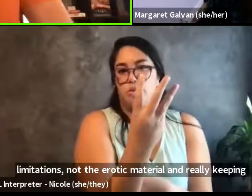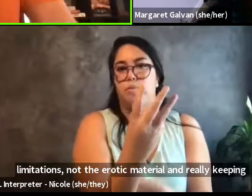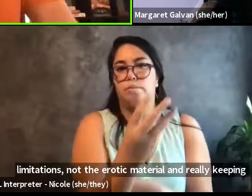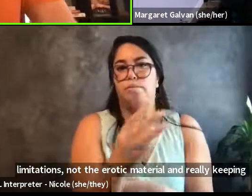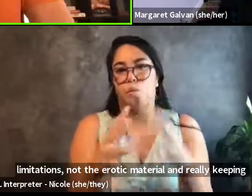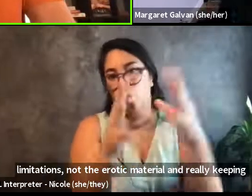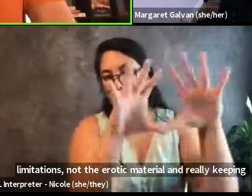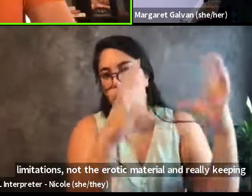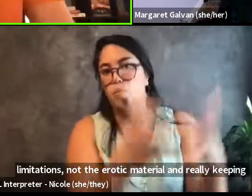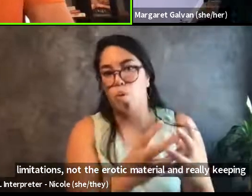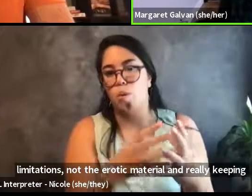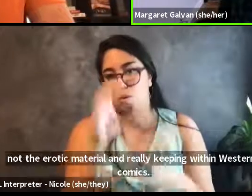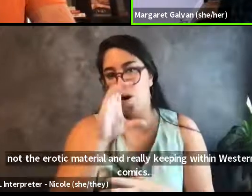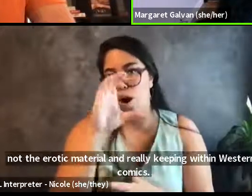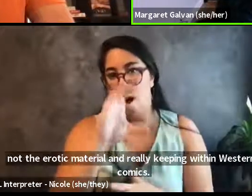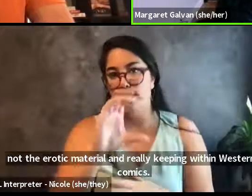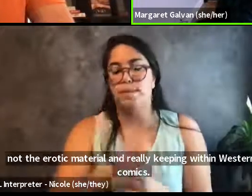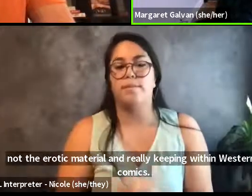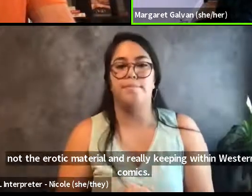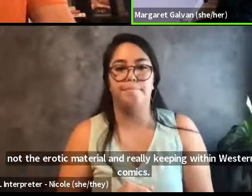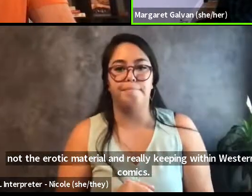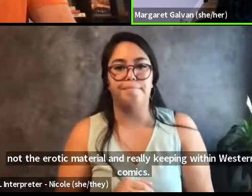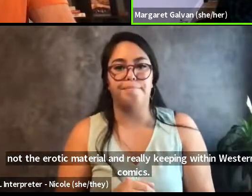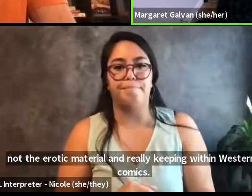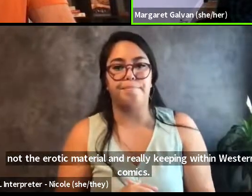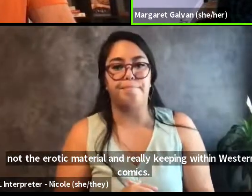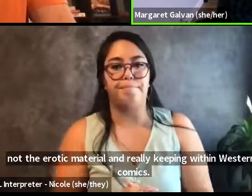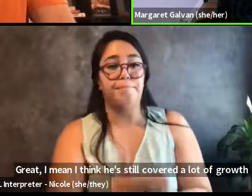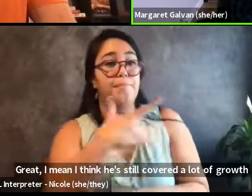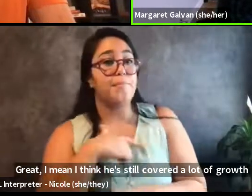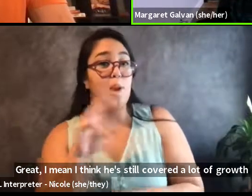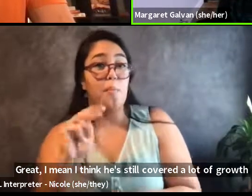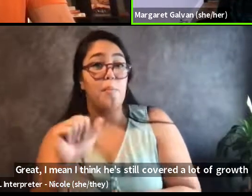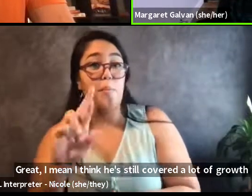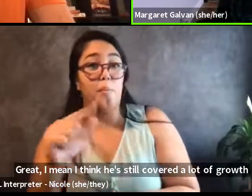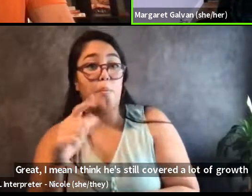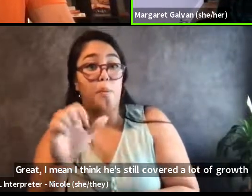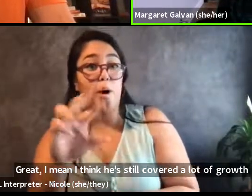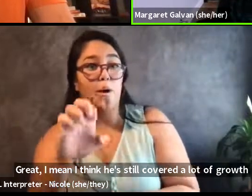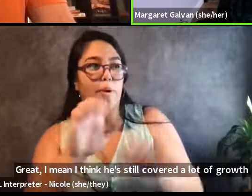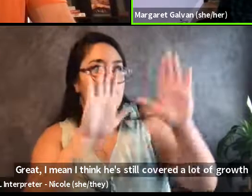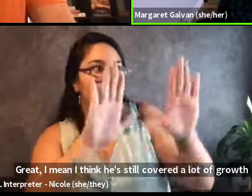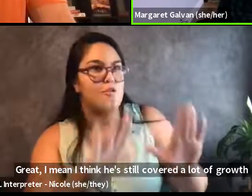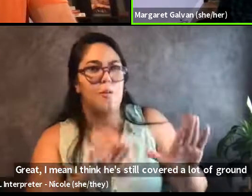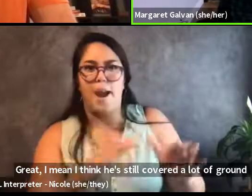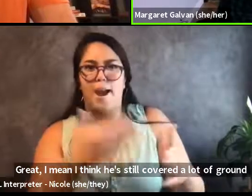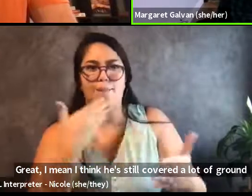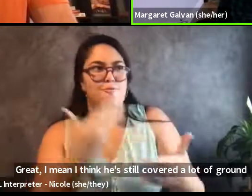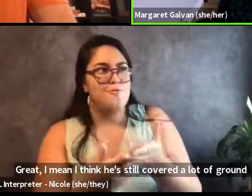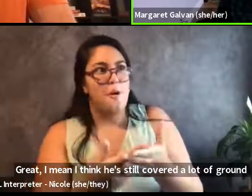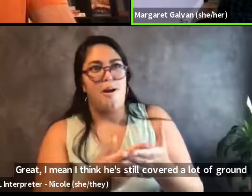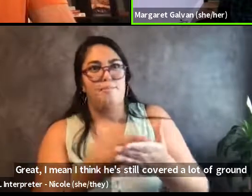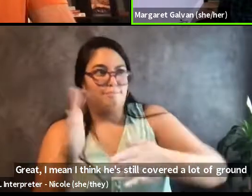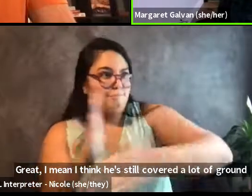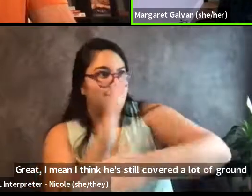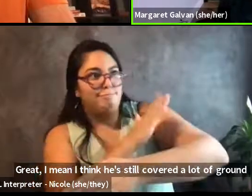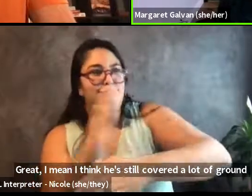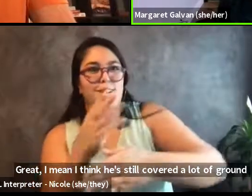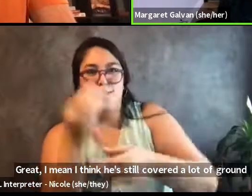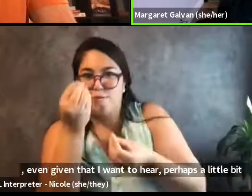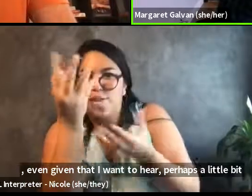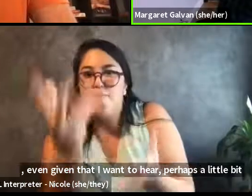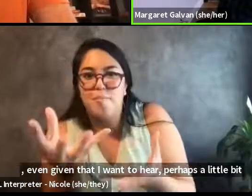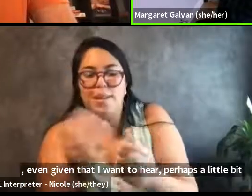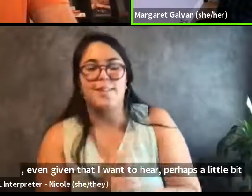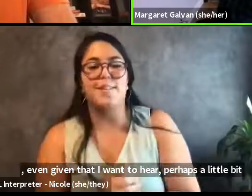Um, great. I mean, I think you still covered a lot of ground, um, even given that I want to hear perhaps a little bit more about